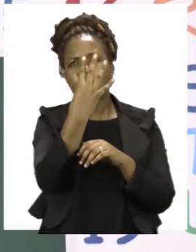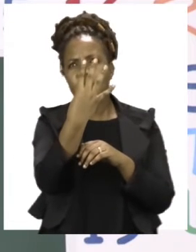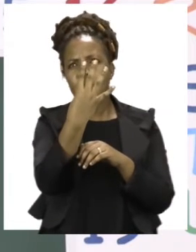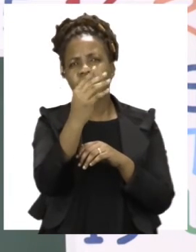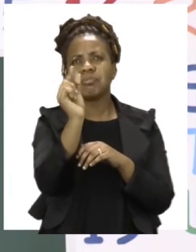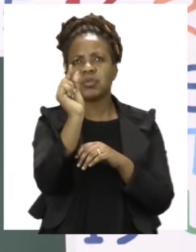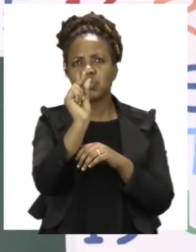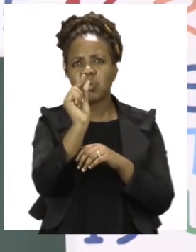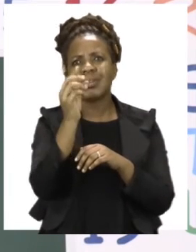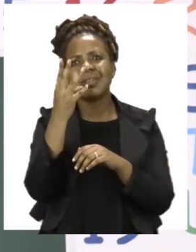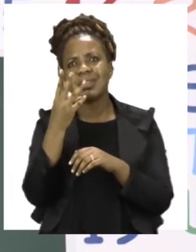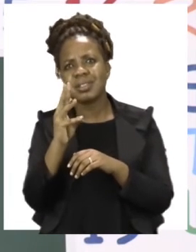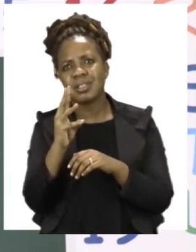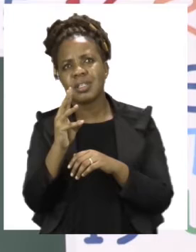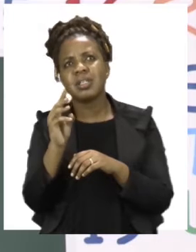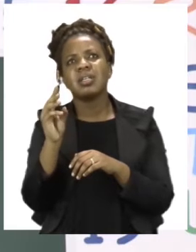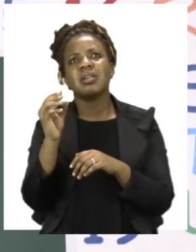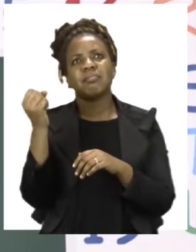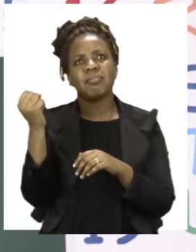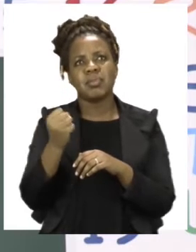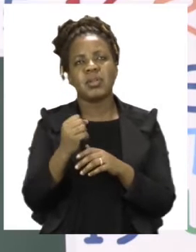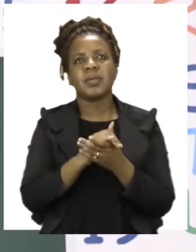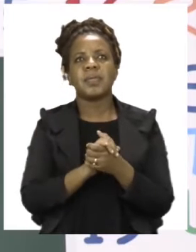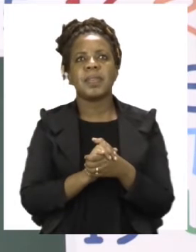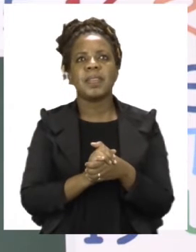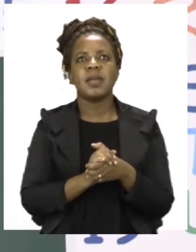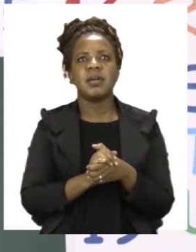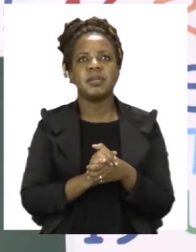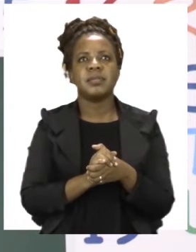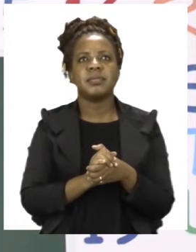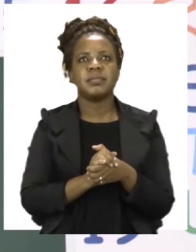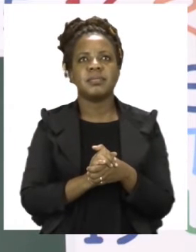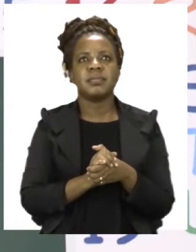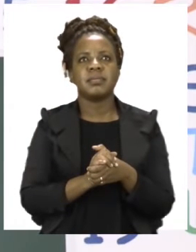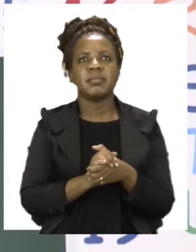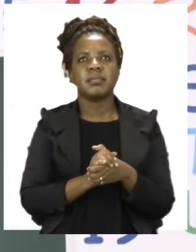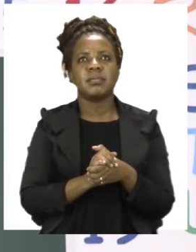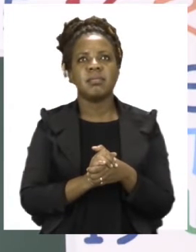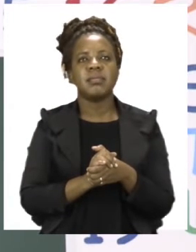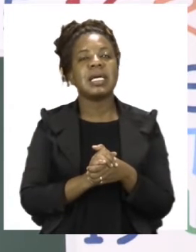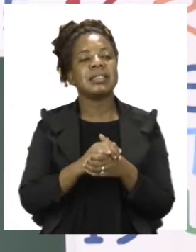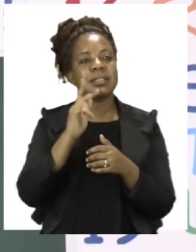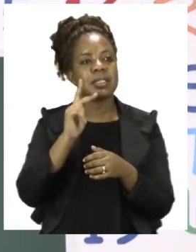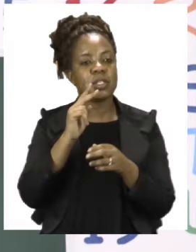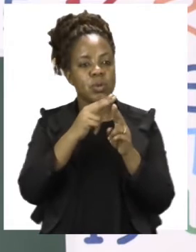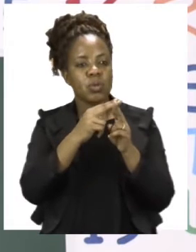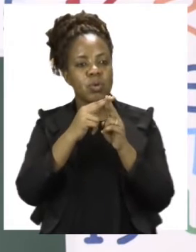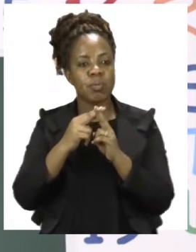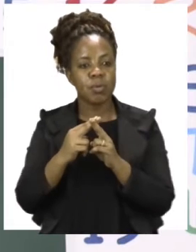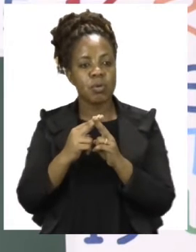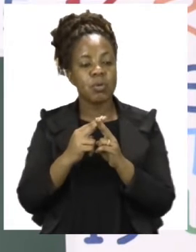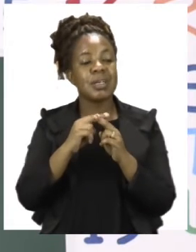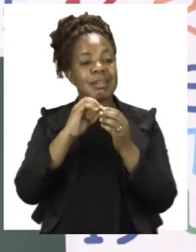6. Now, let's make sure that when we do our borrowing, we cancel the